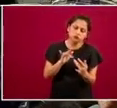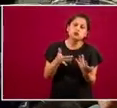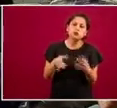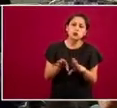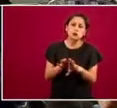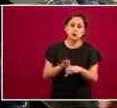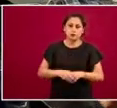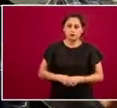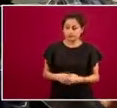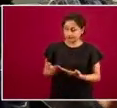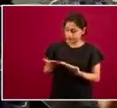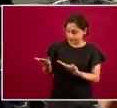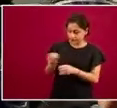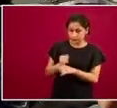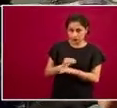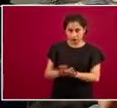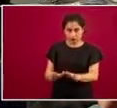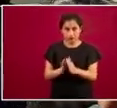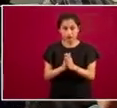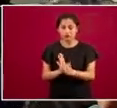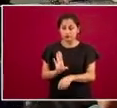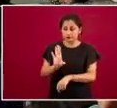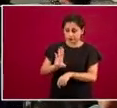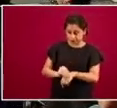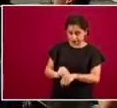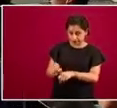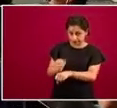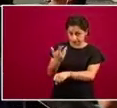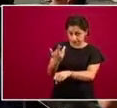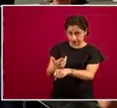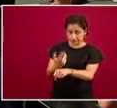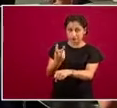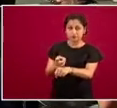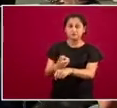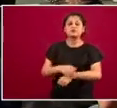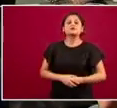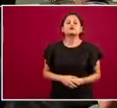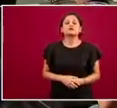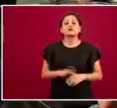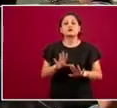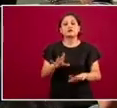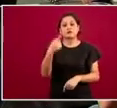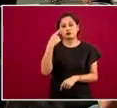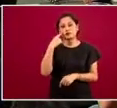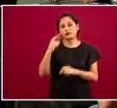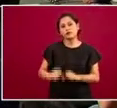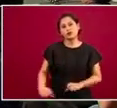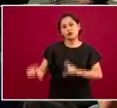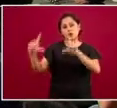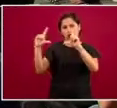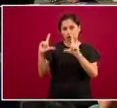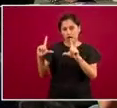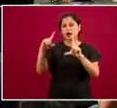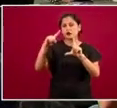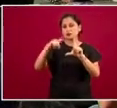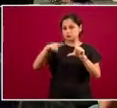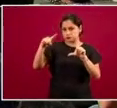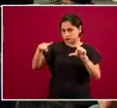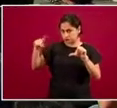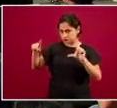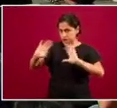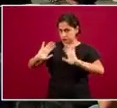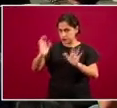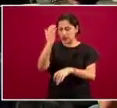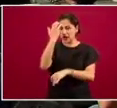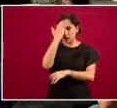amidst this crisis. Thank you. Let's begin with the technical daily report. You all